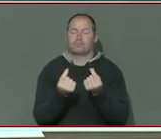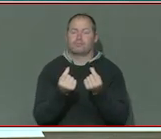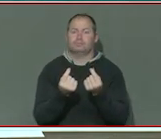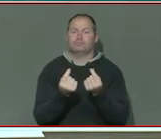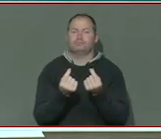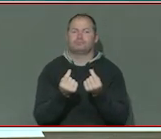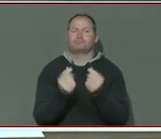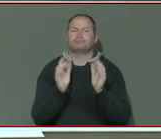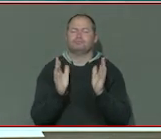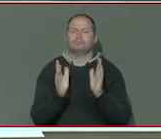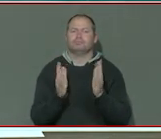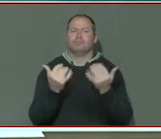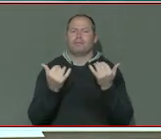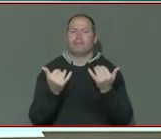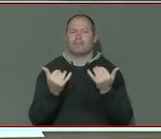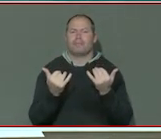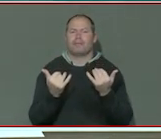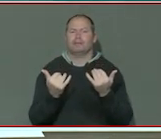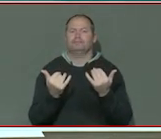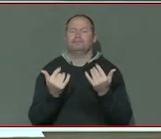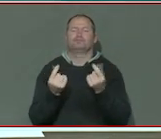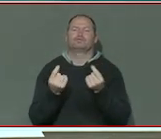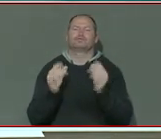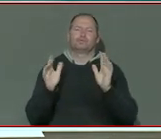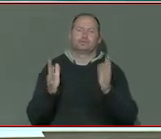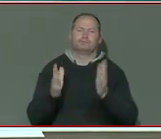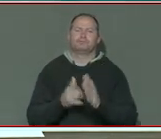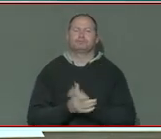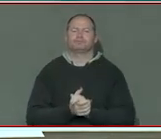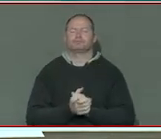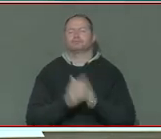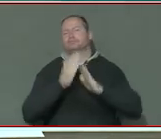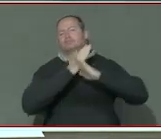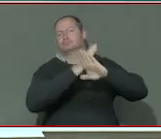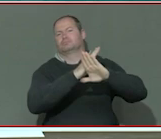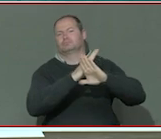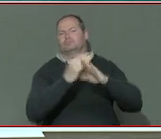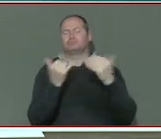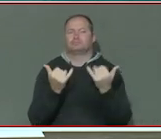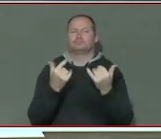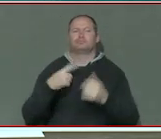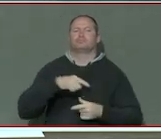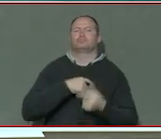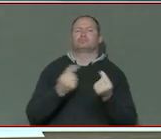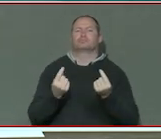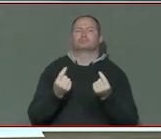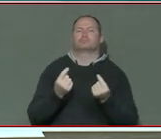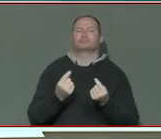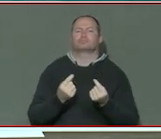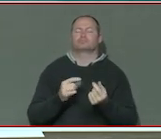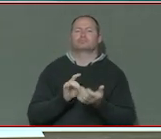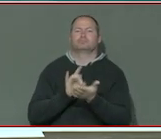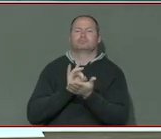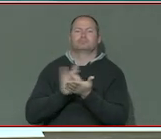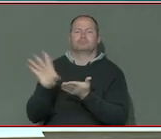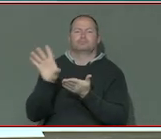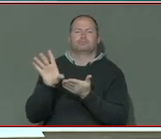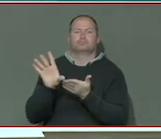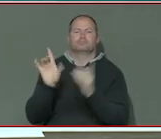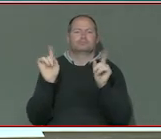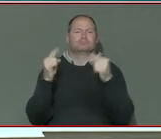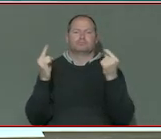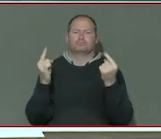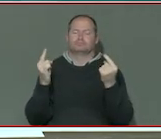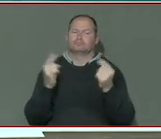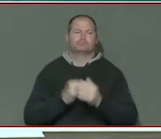of duties, rotation of duties, regular stock take. The actions that we must take, we can't just say firing. He must have